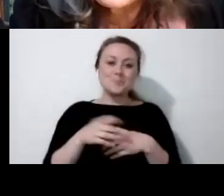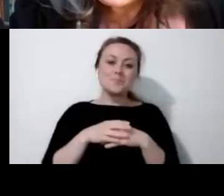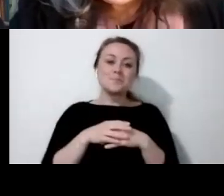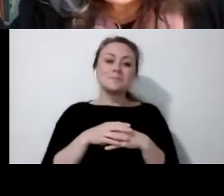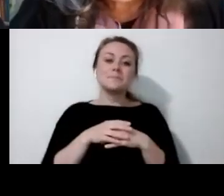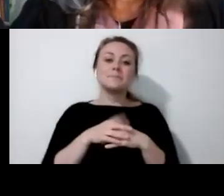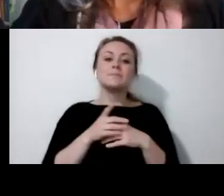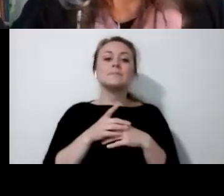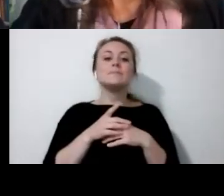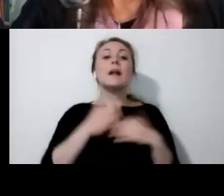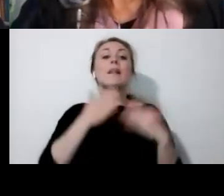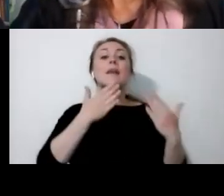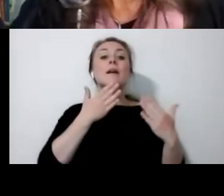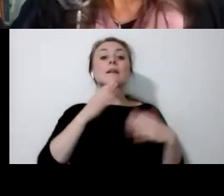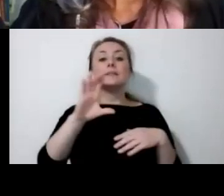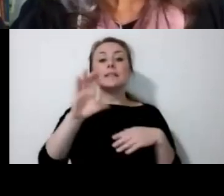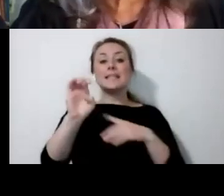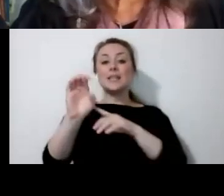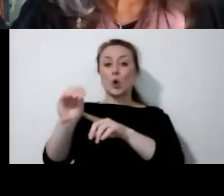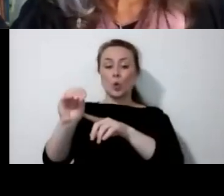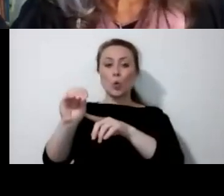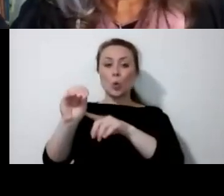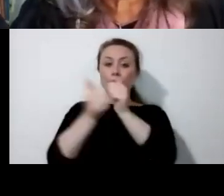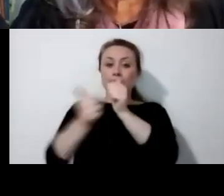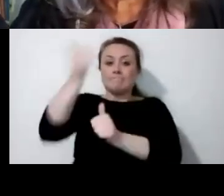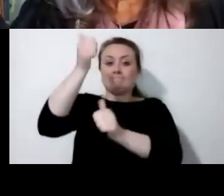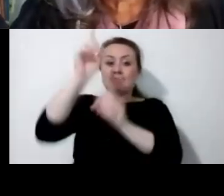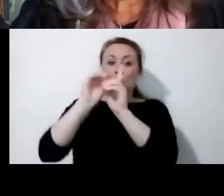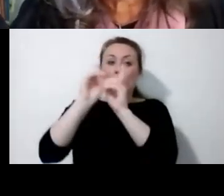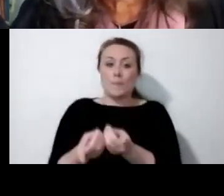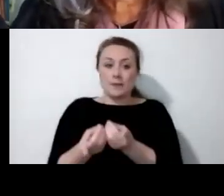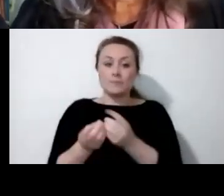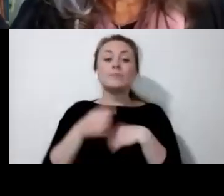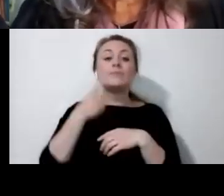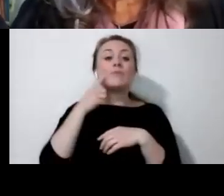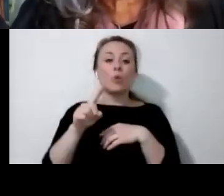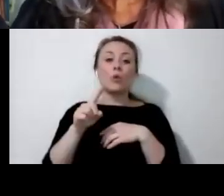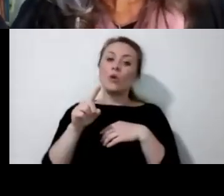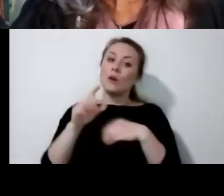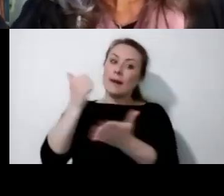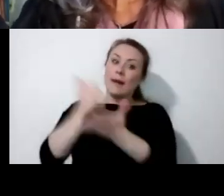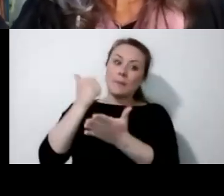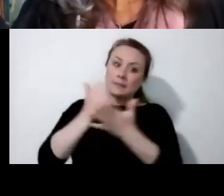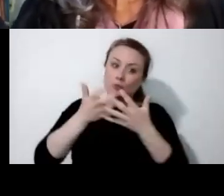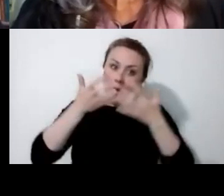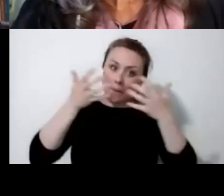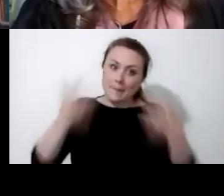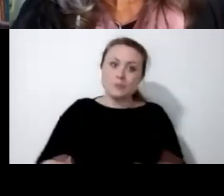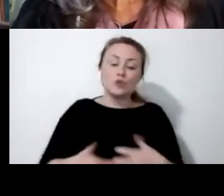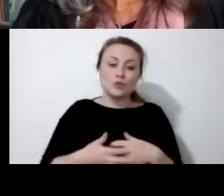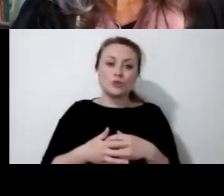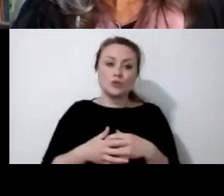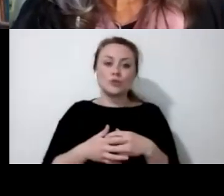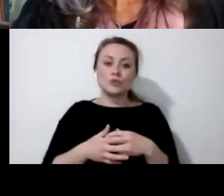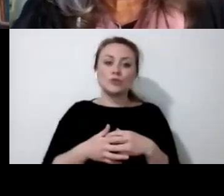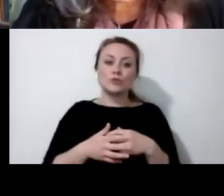our CEO, our head of departments, for being very helpful in everything that has gone